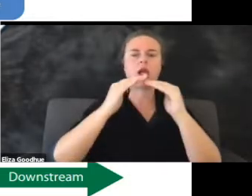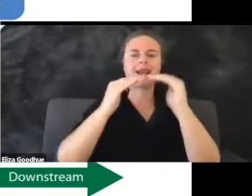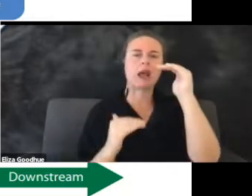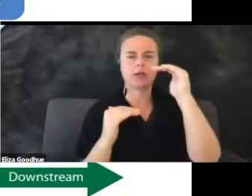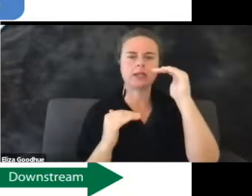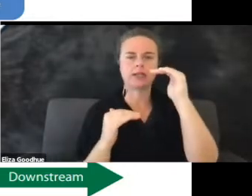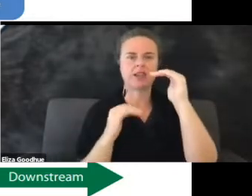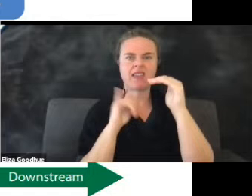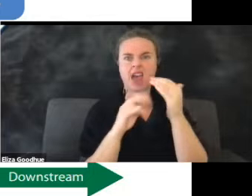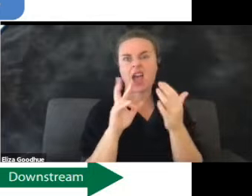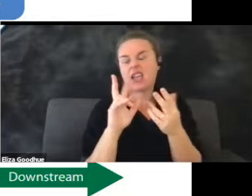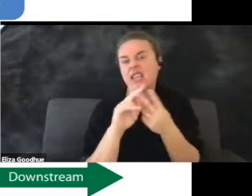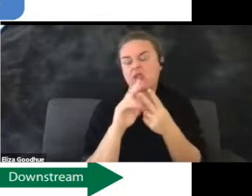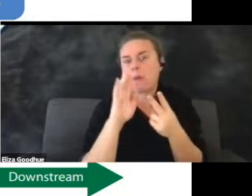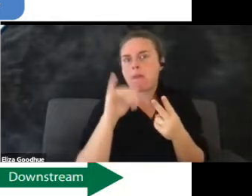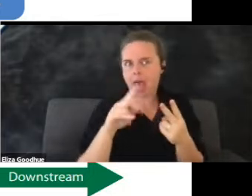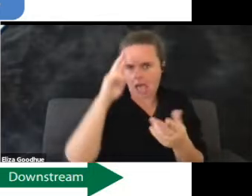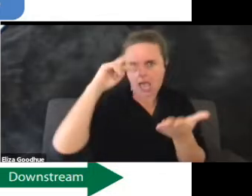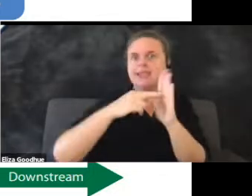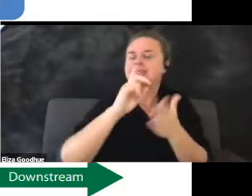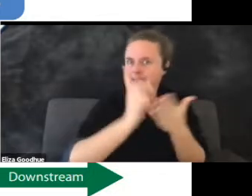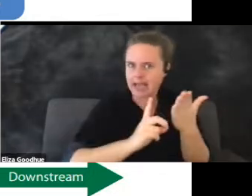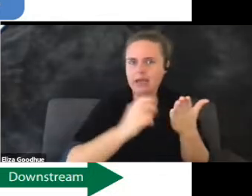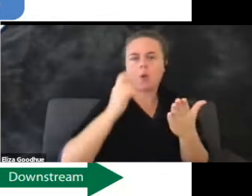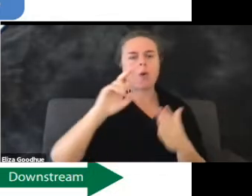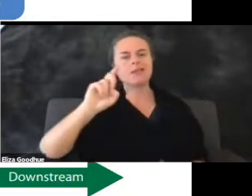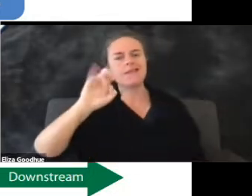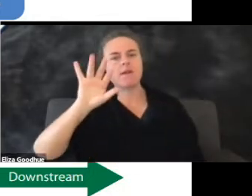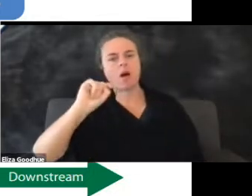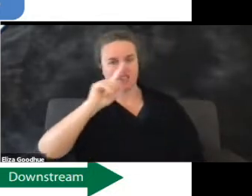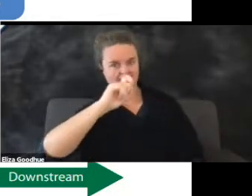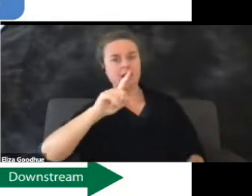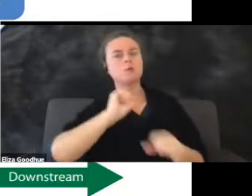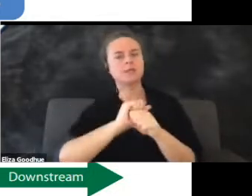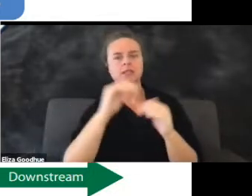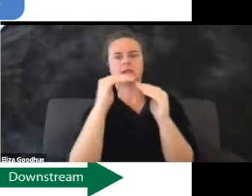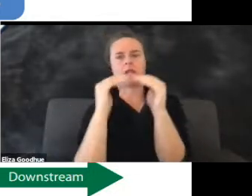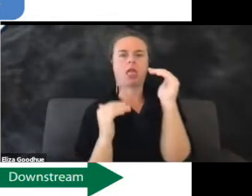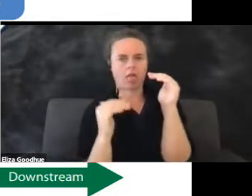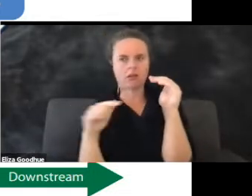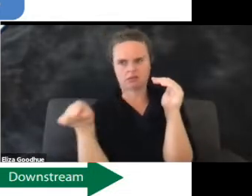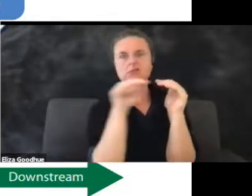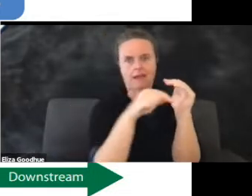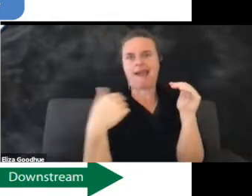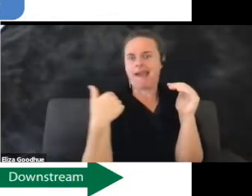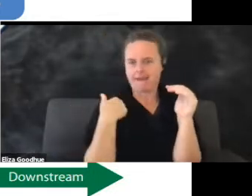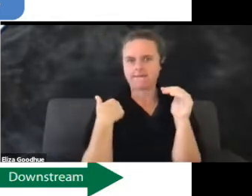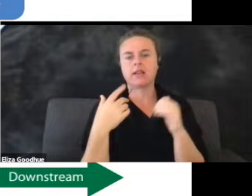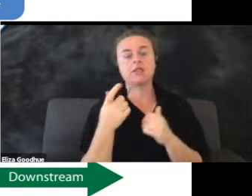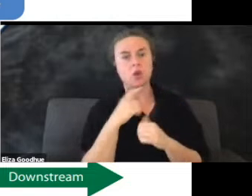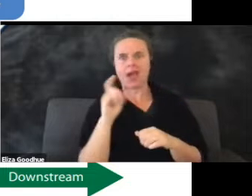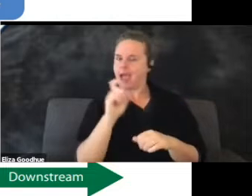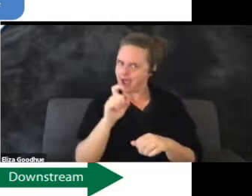design or default. These inequities exist. And the work has to start there in order to